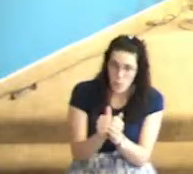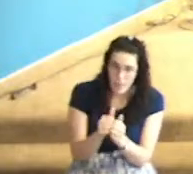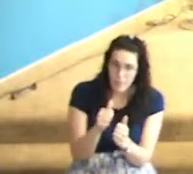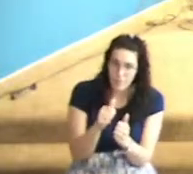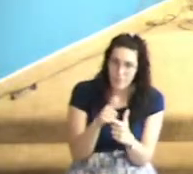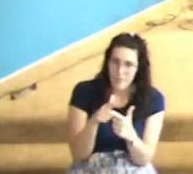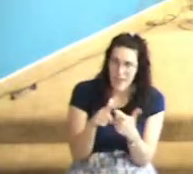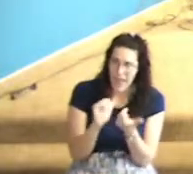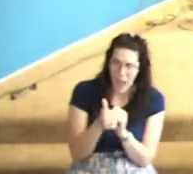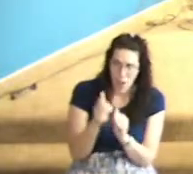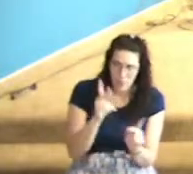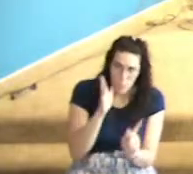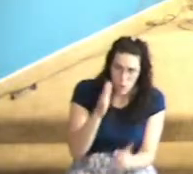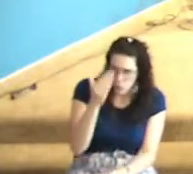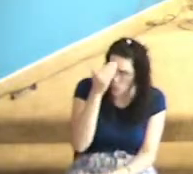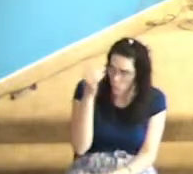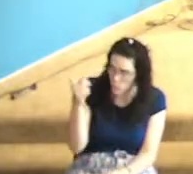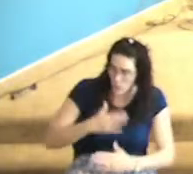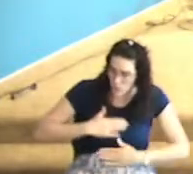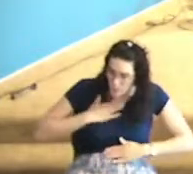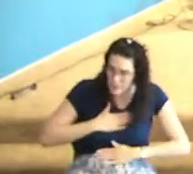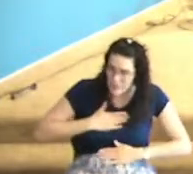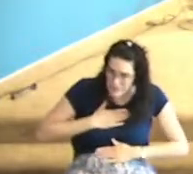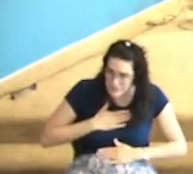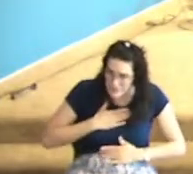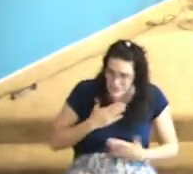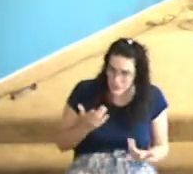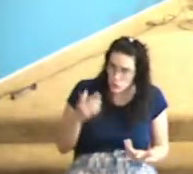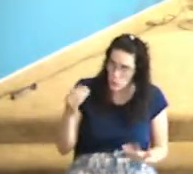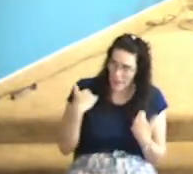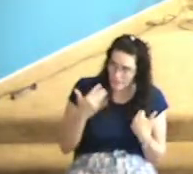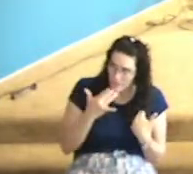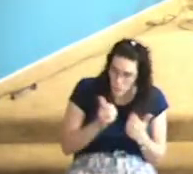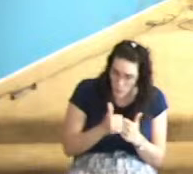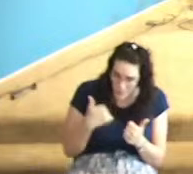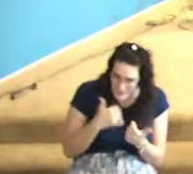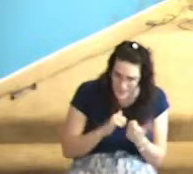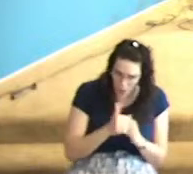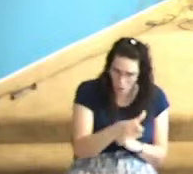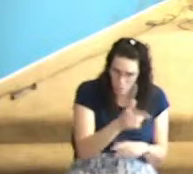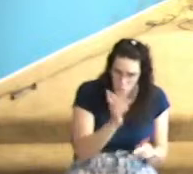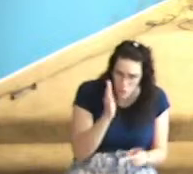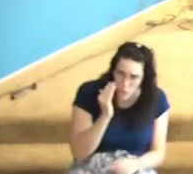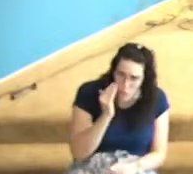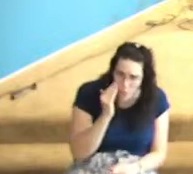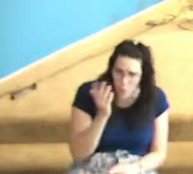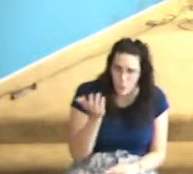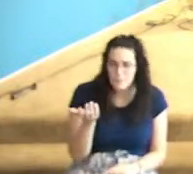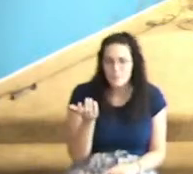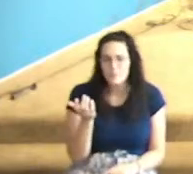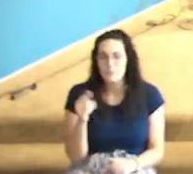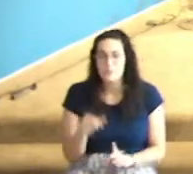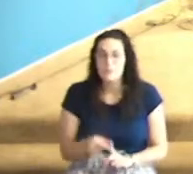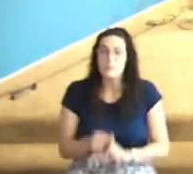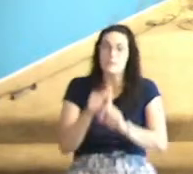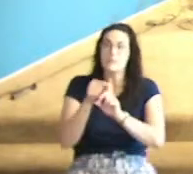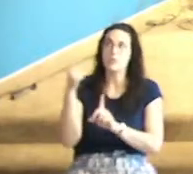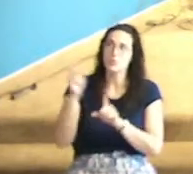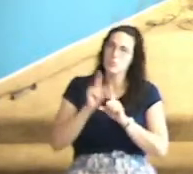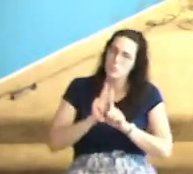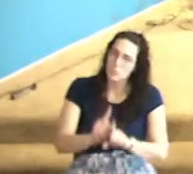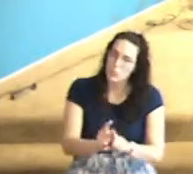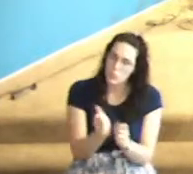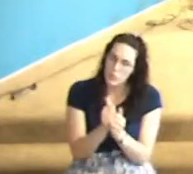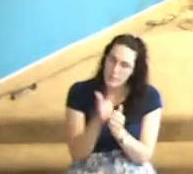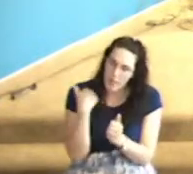will anyone know that you are pleased, you have favor with us, with me, and with your people, unless you go with